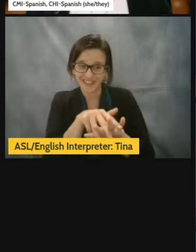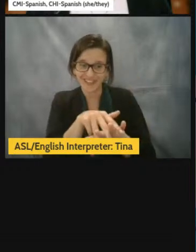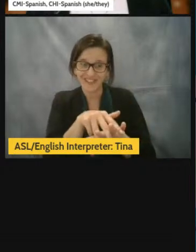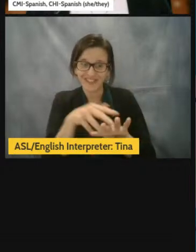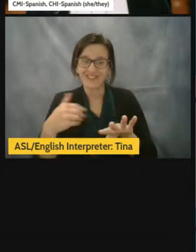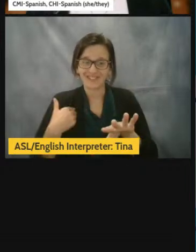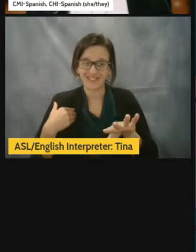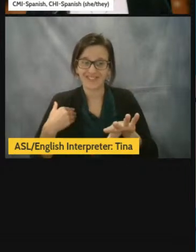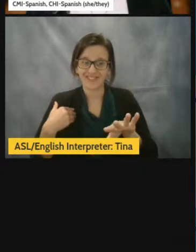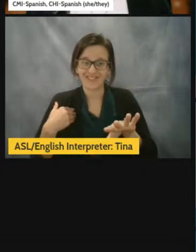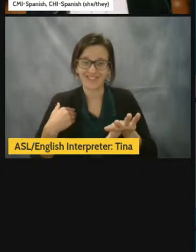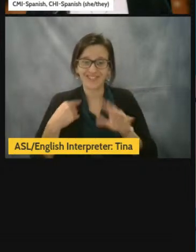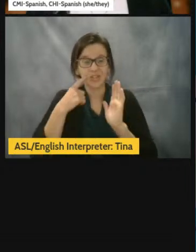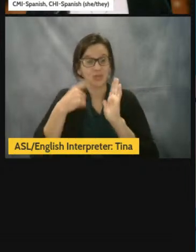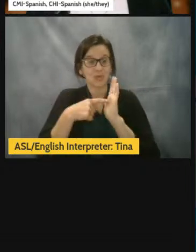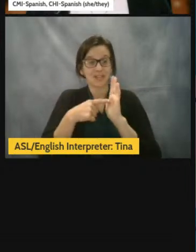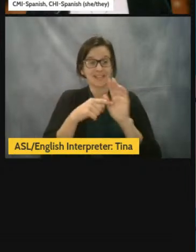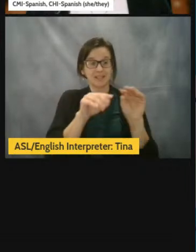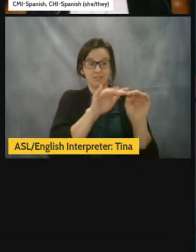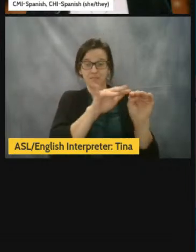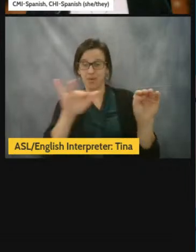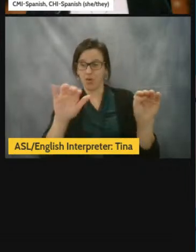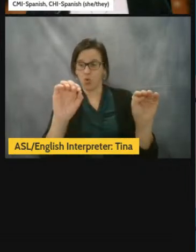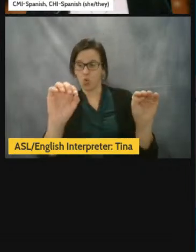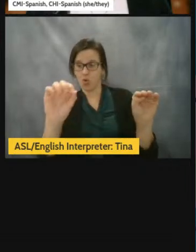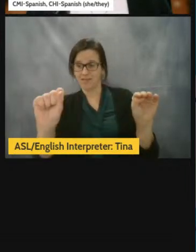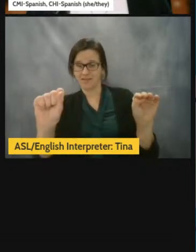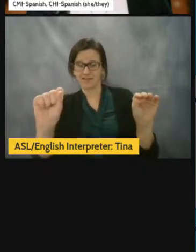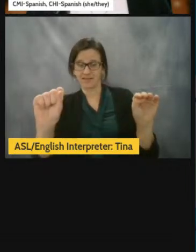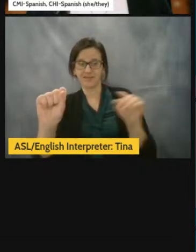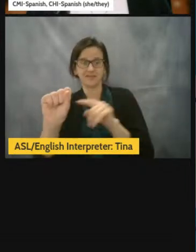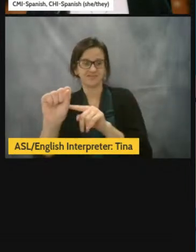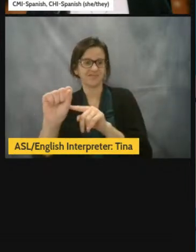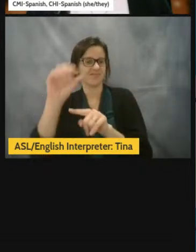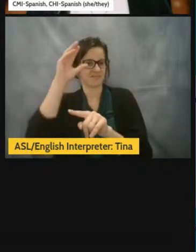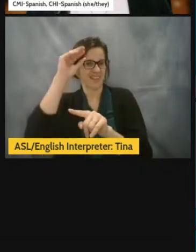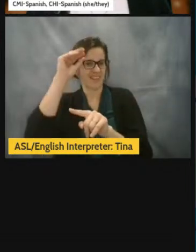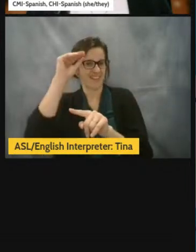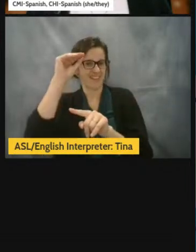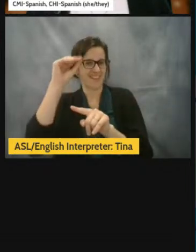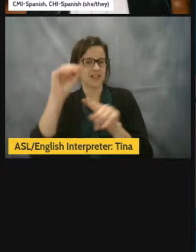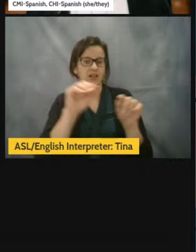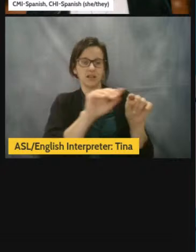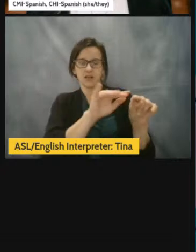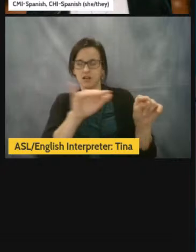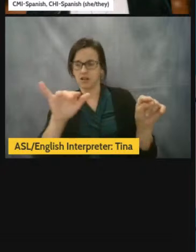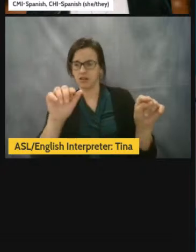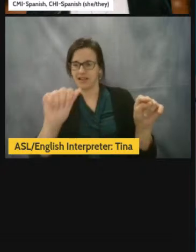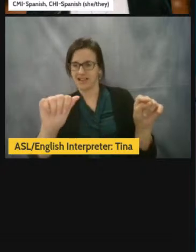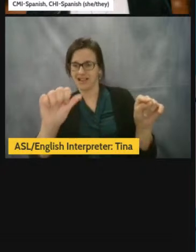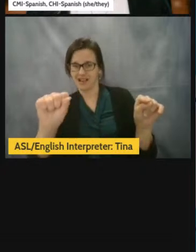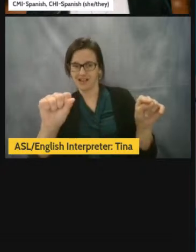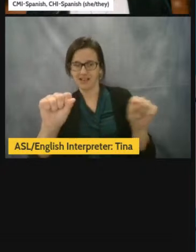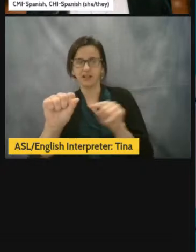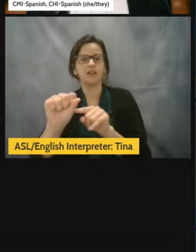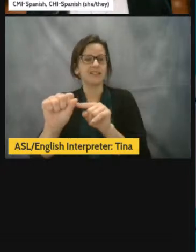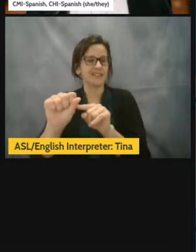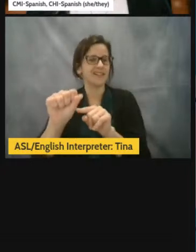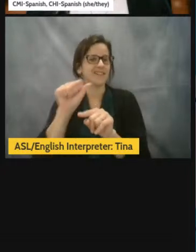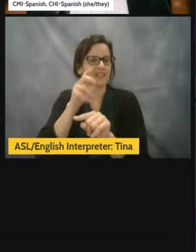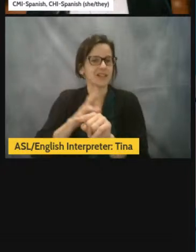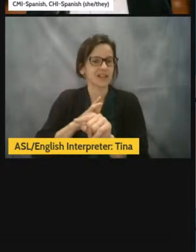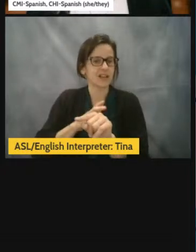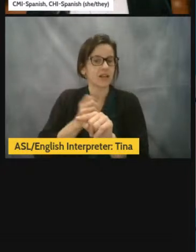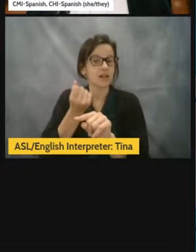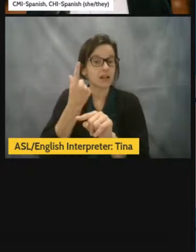O ending, it is masculine. With the A ending, it is feminine. But this is plural. So if we have a